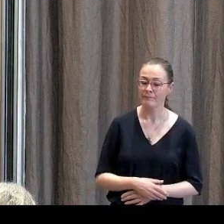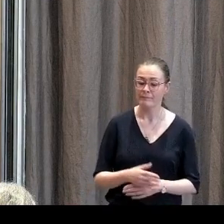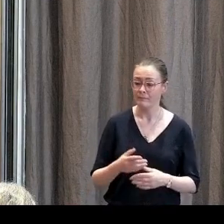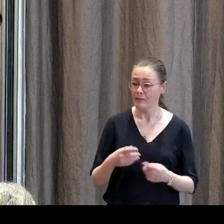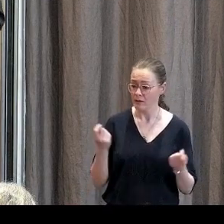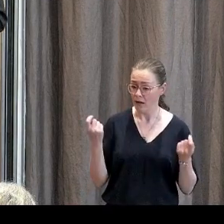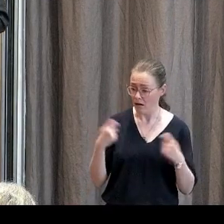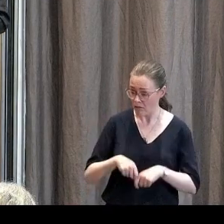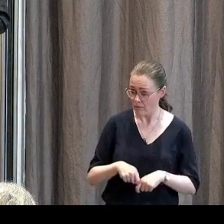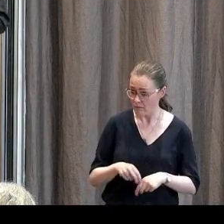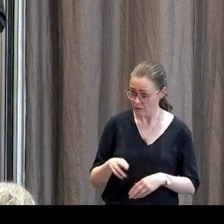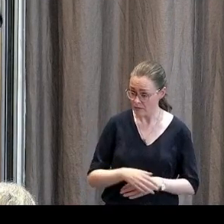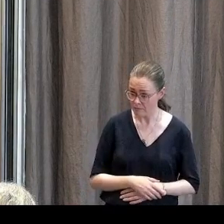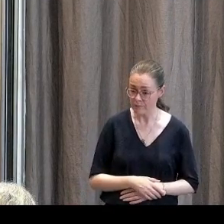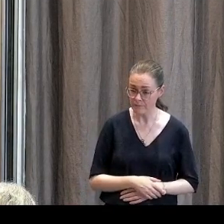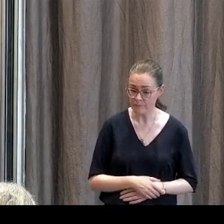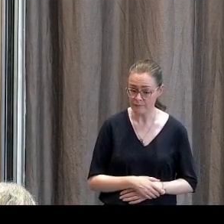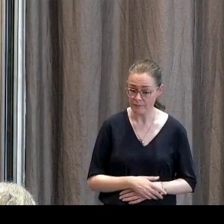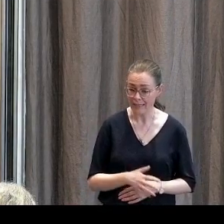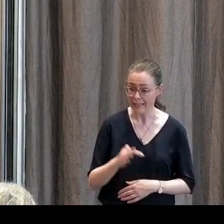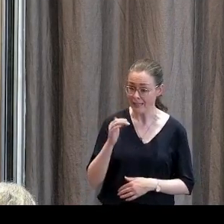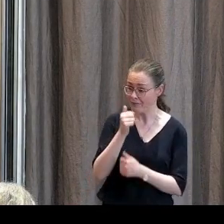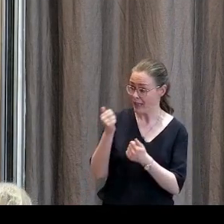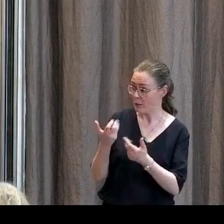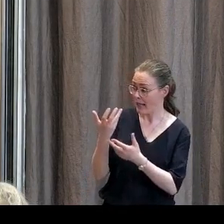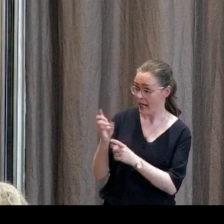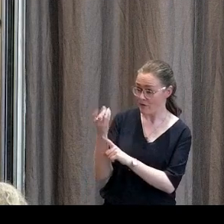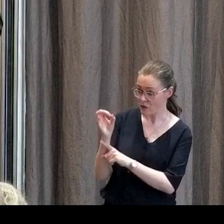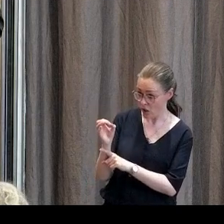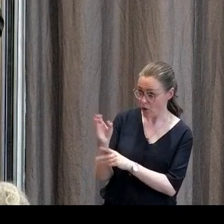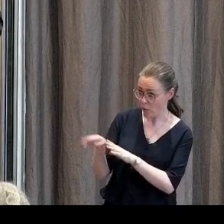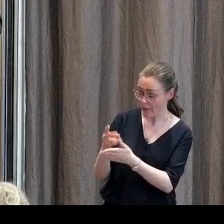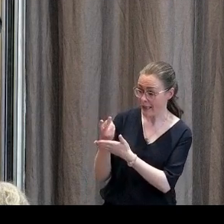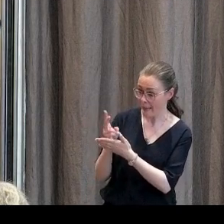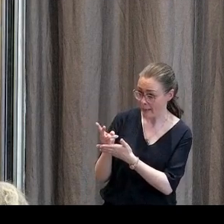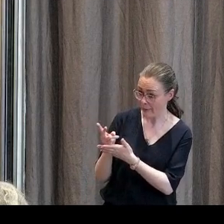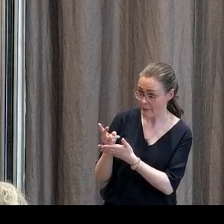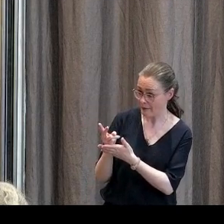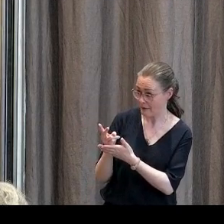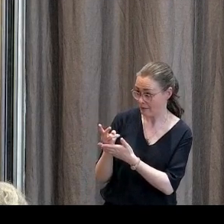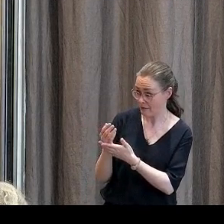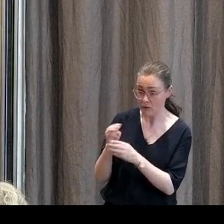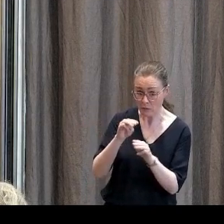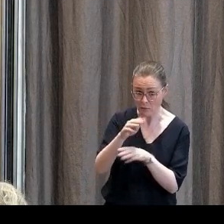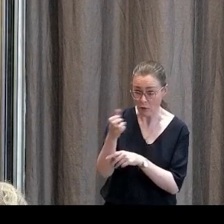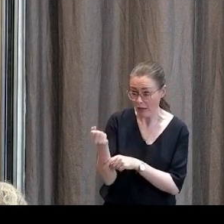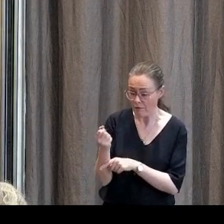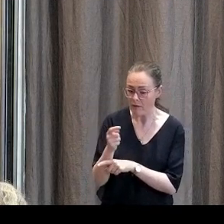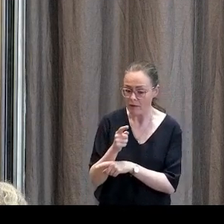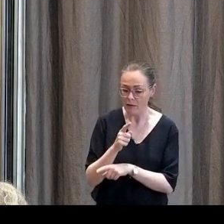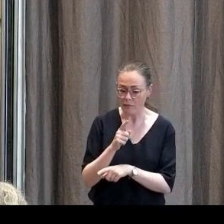It's horrible stuff, right? And if anyone has a dog, that has epilepsy, and there's a possibility,